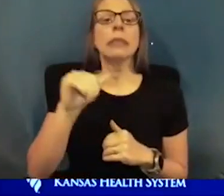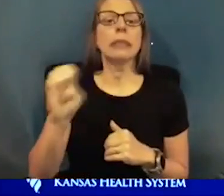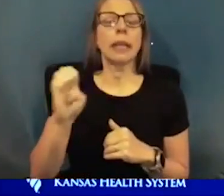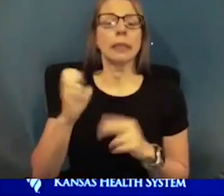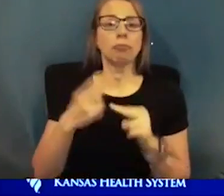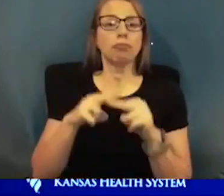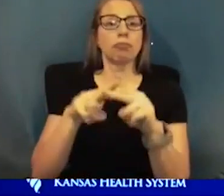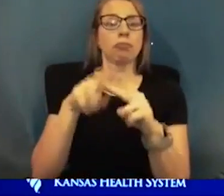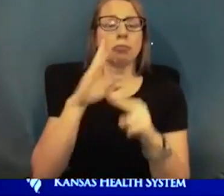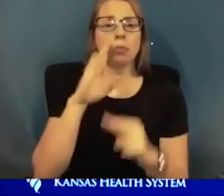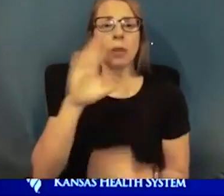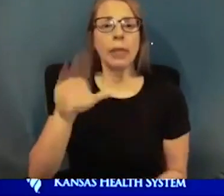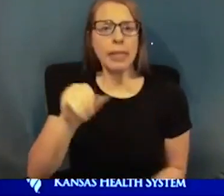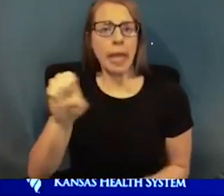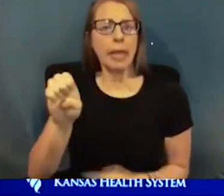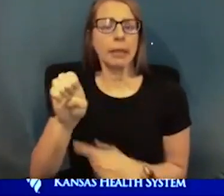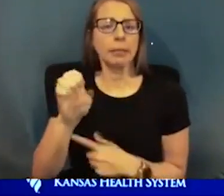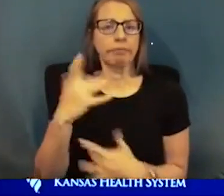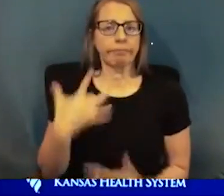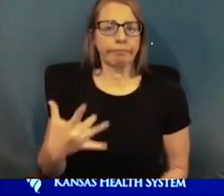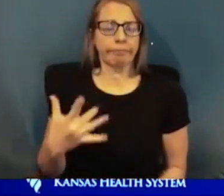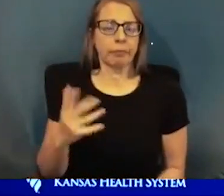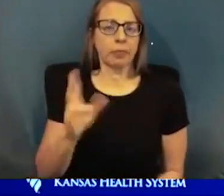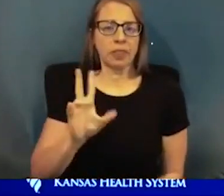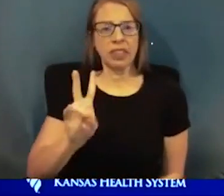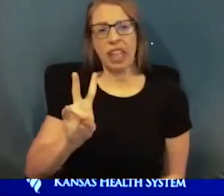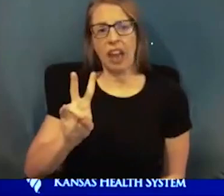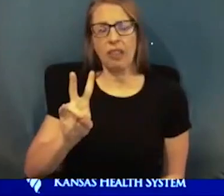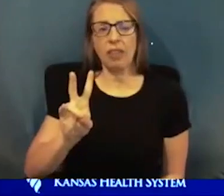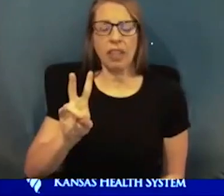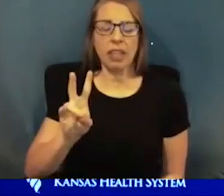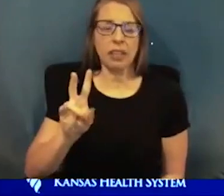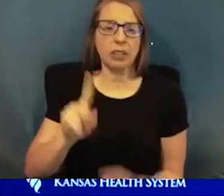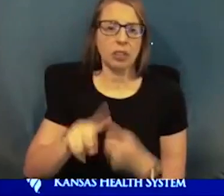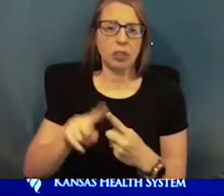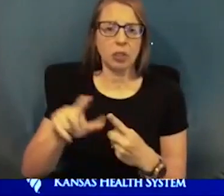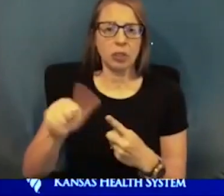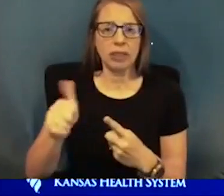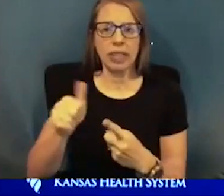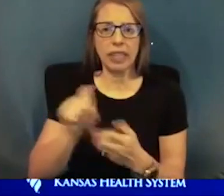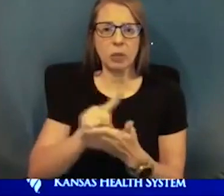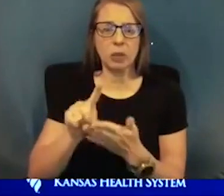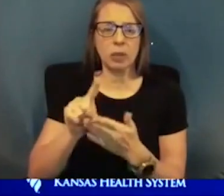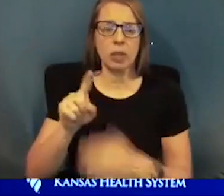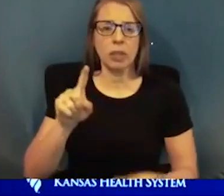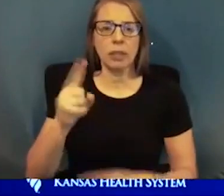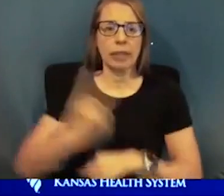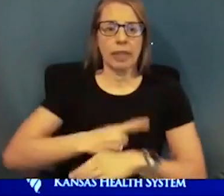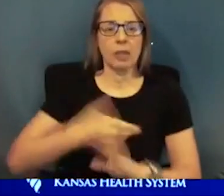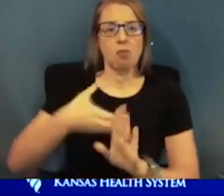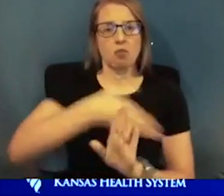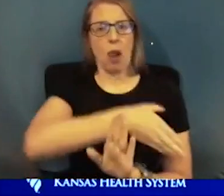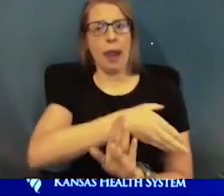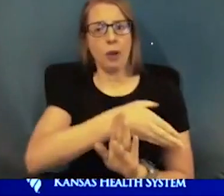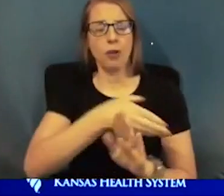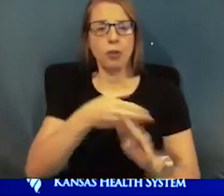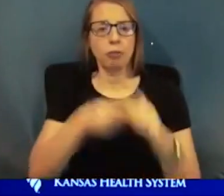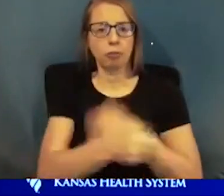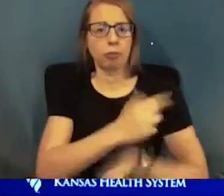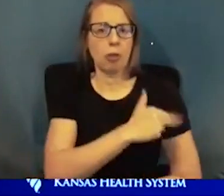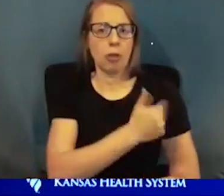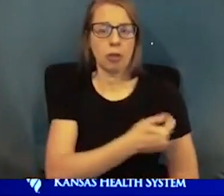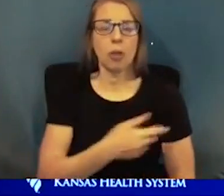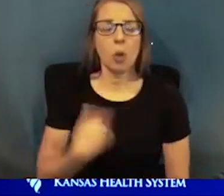are, 7, 10, 2 weeks prior to hospitalization. So we are still kind of going to wait. We are prepared